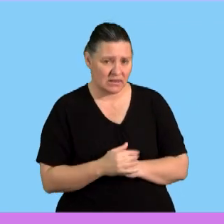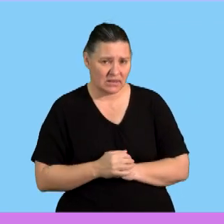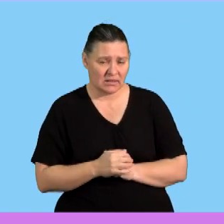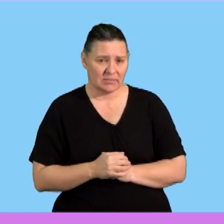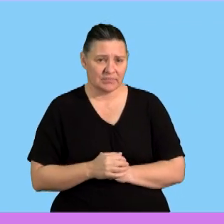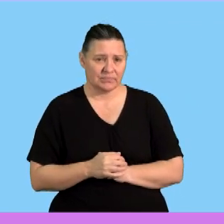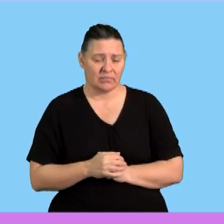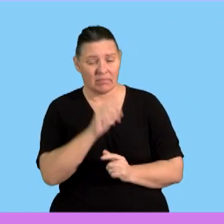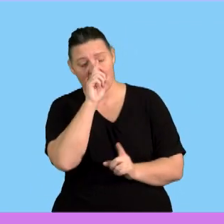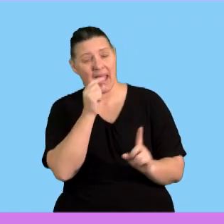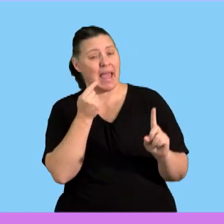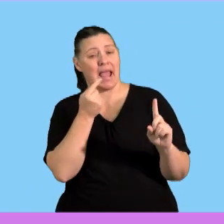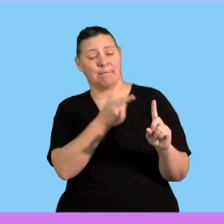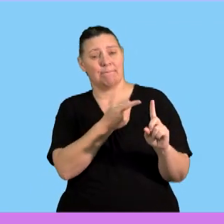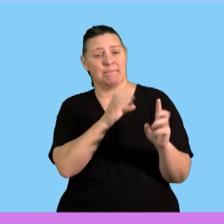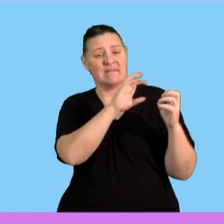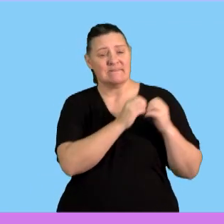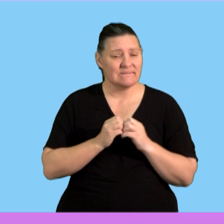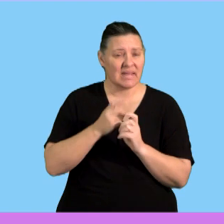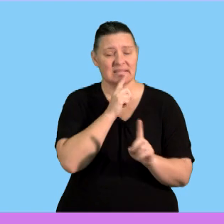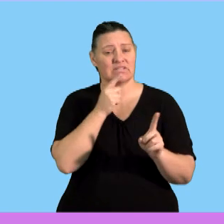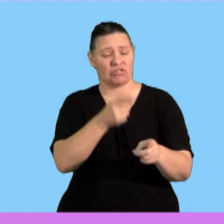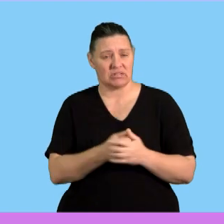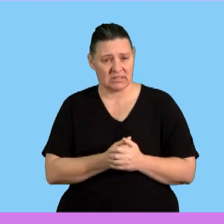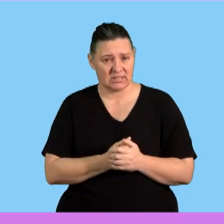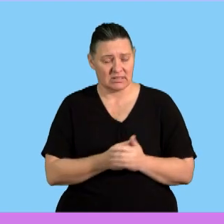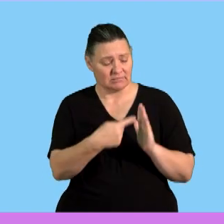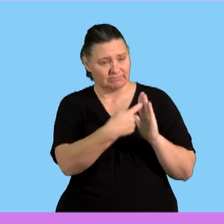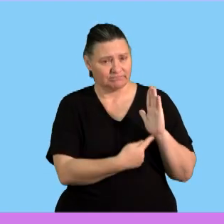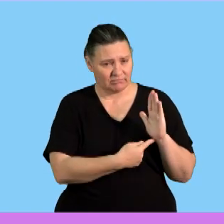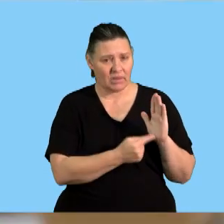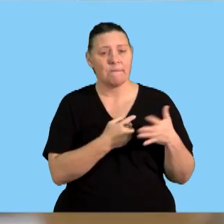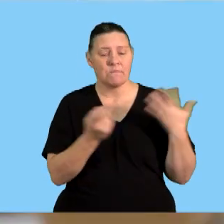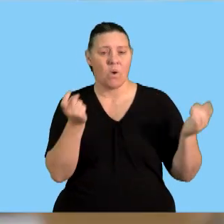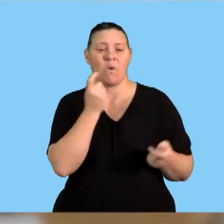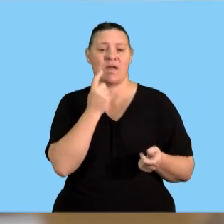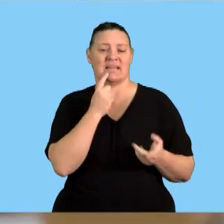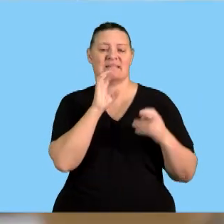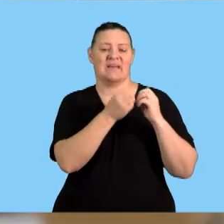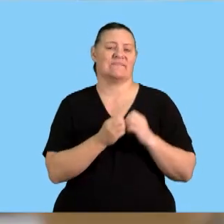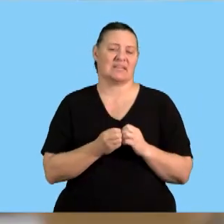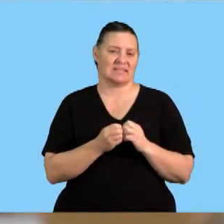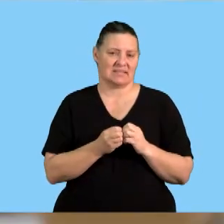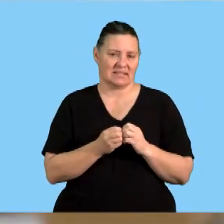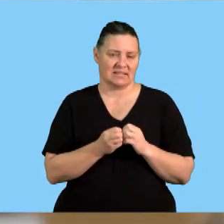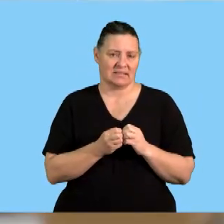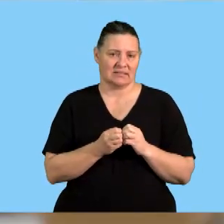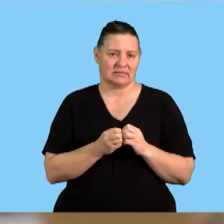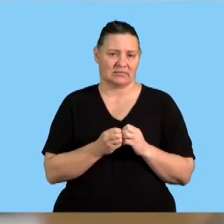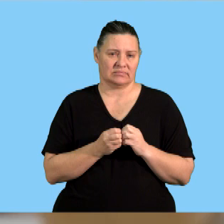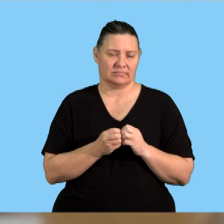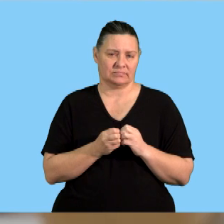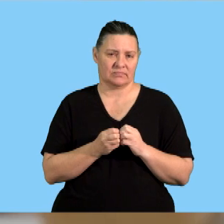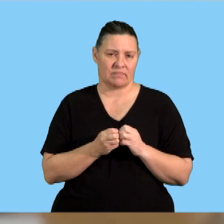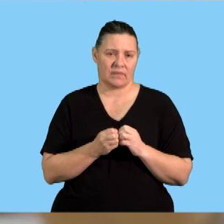challenging. Remember, what is the aim of the assembly instruction, the diagram? Is, like I've indicated right